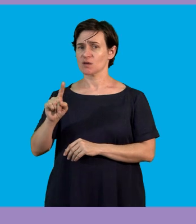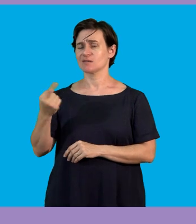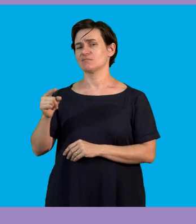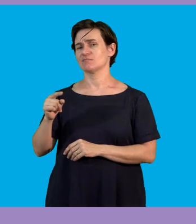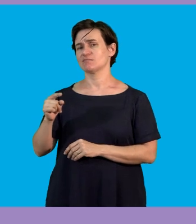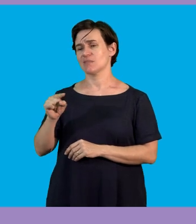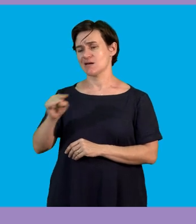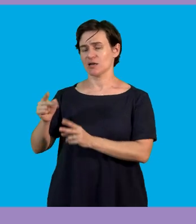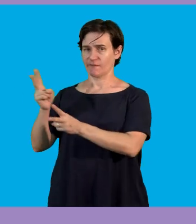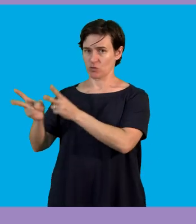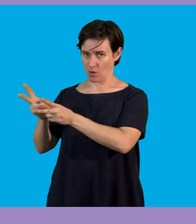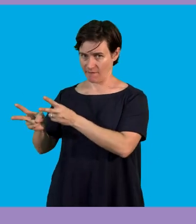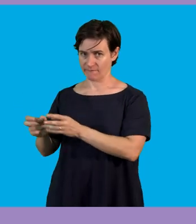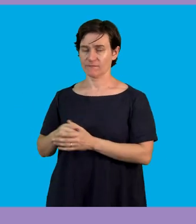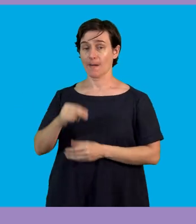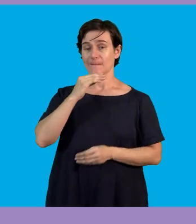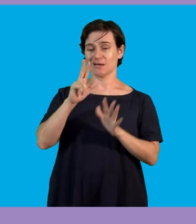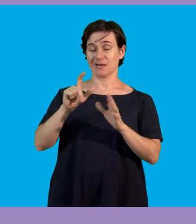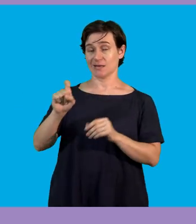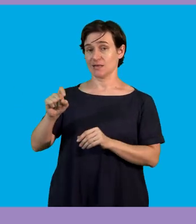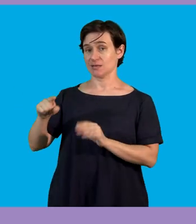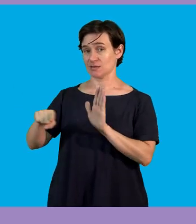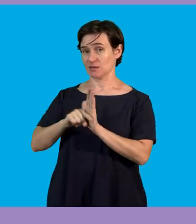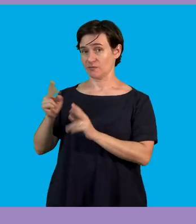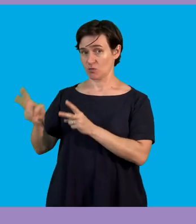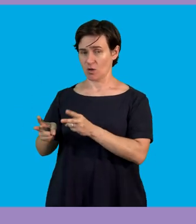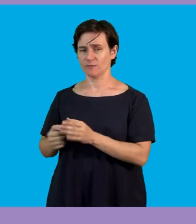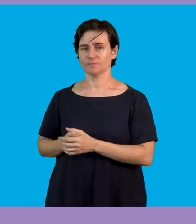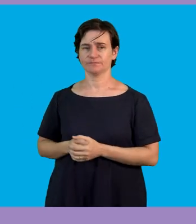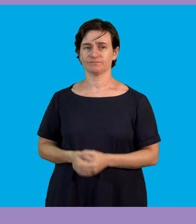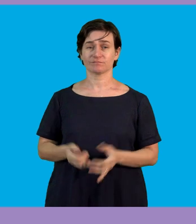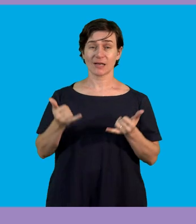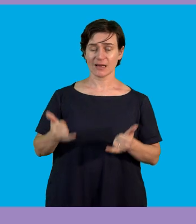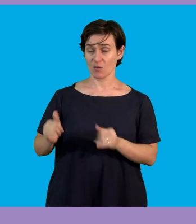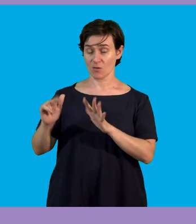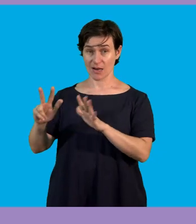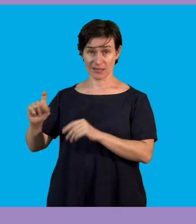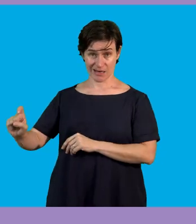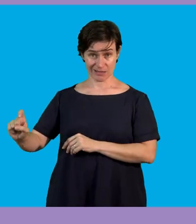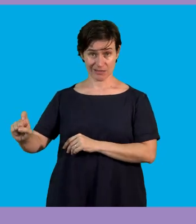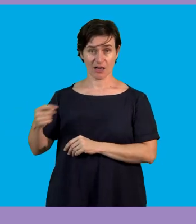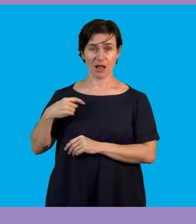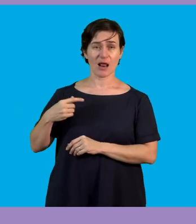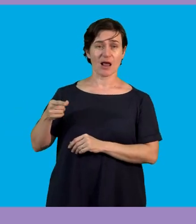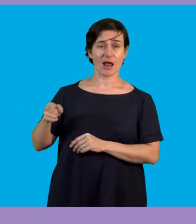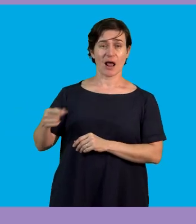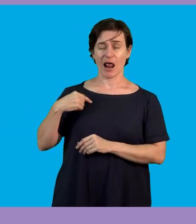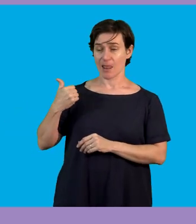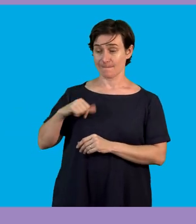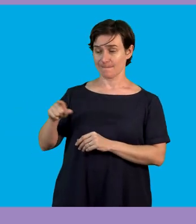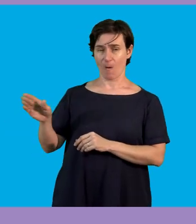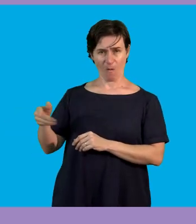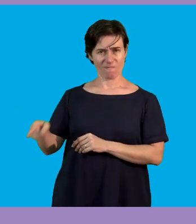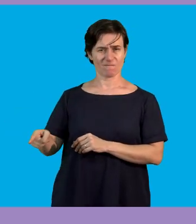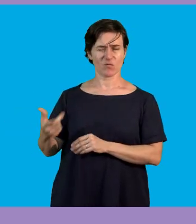is negative 12. And then now we are dealing with 8x. The